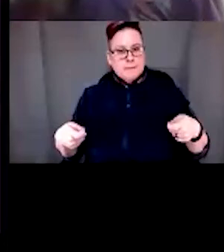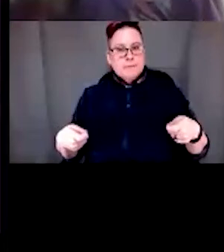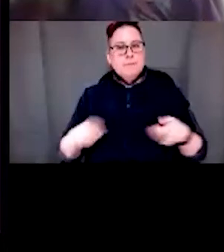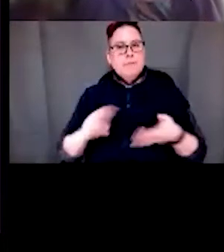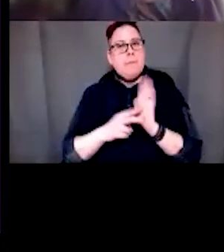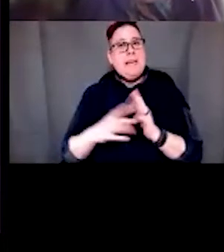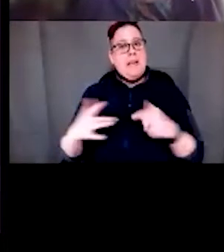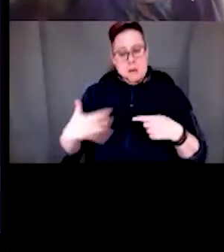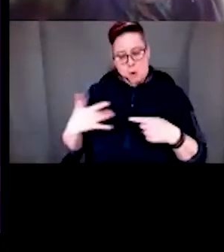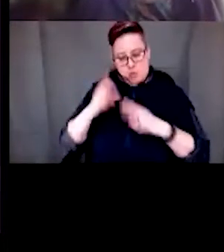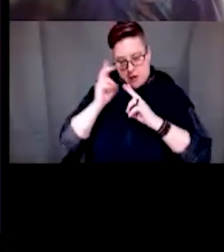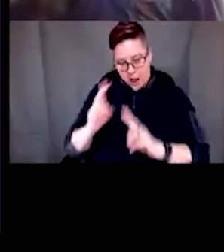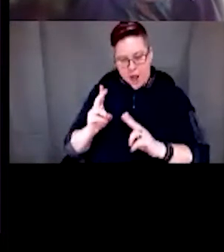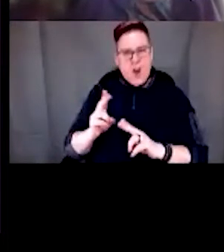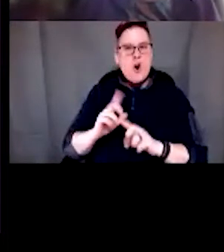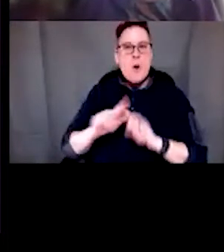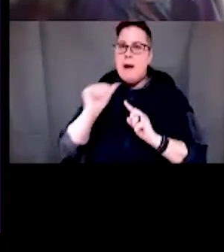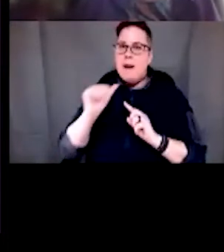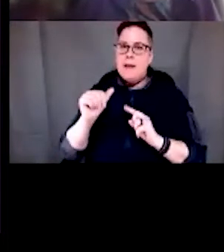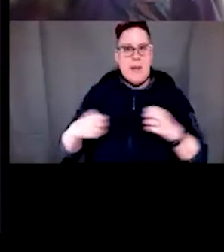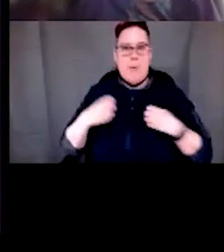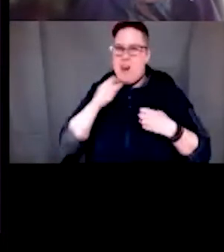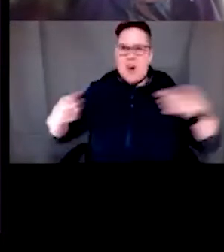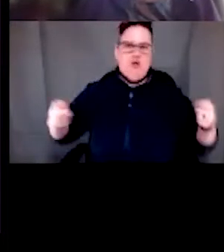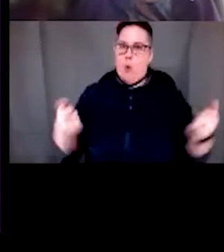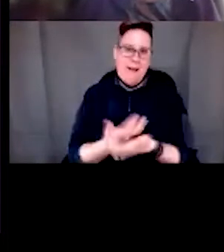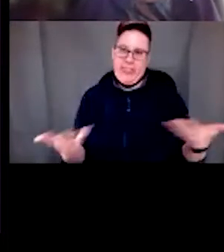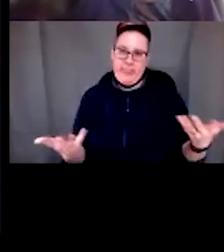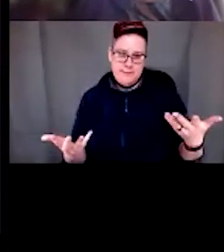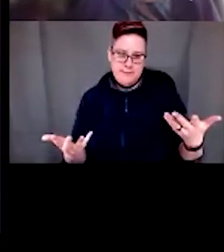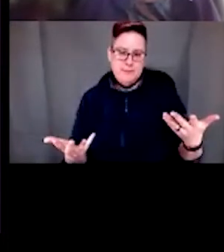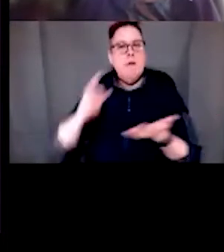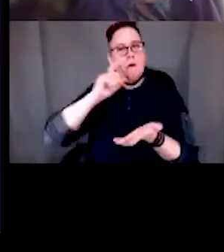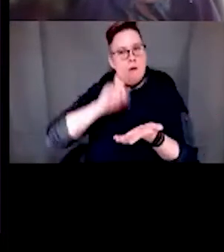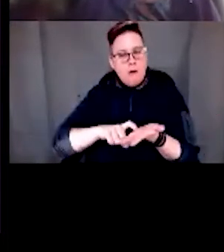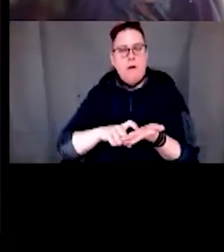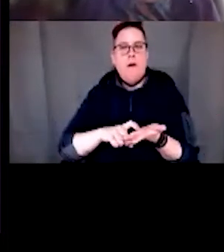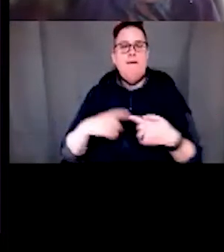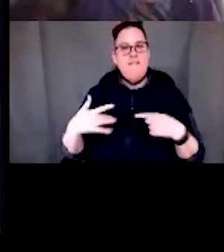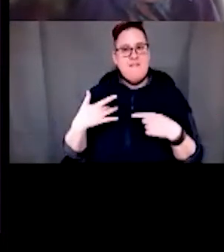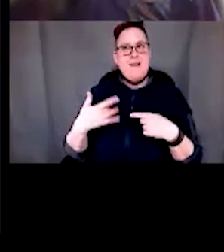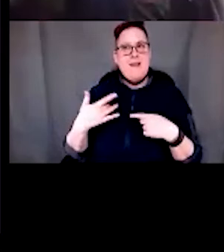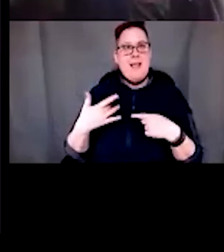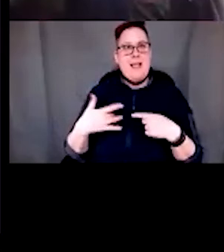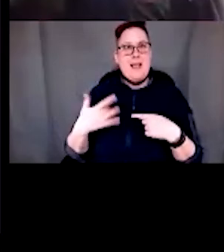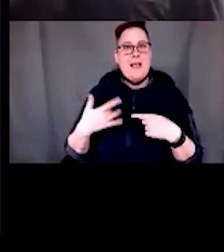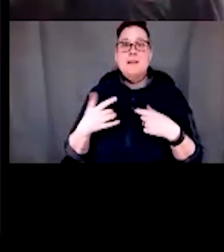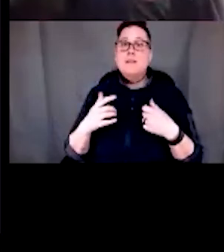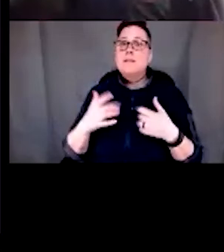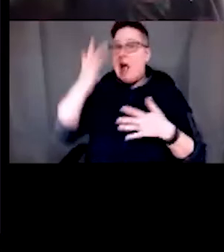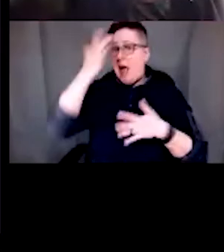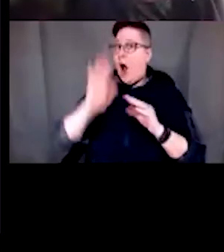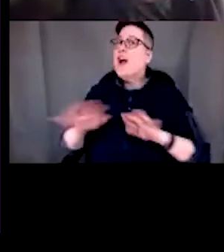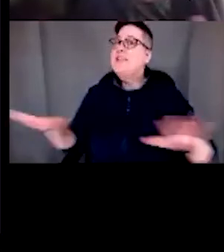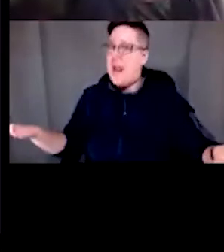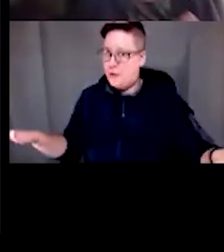but they don't run the show. And there's a recognition that emotions are extremely contagious and